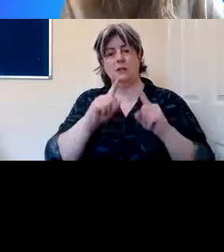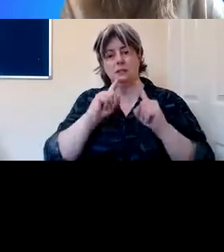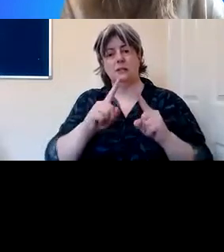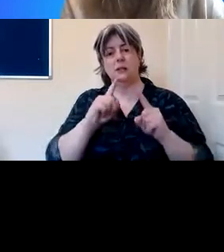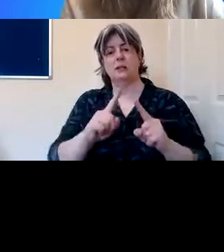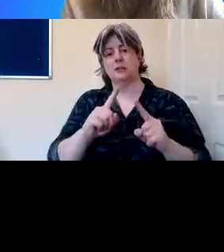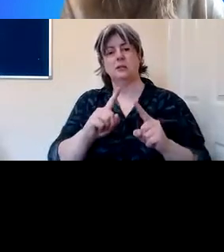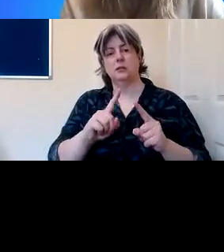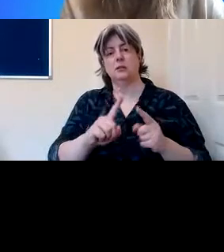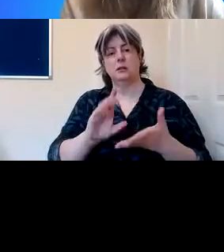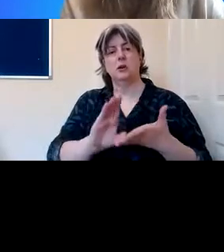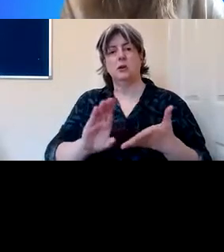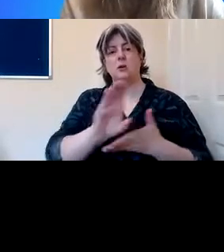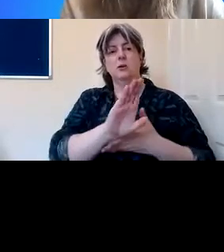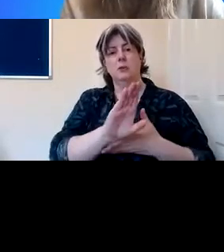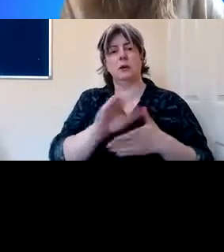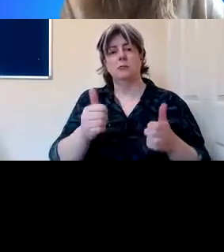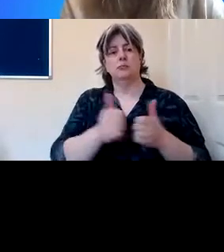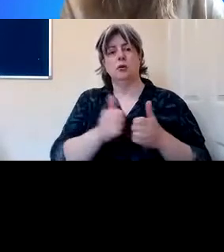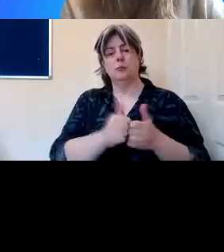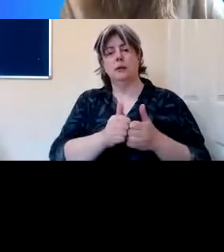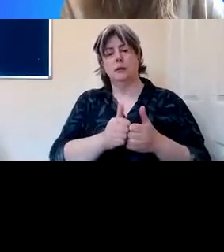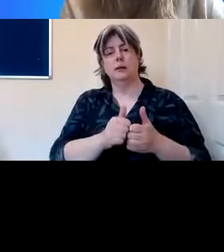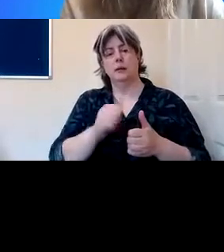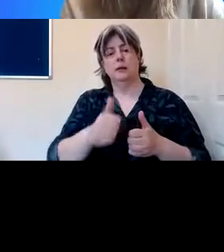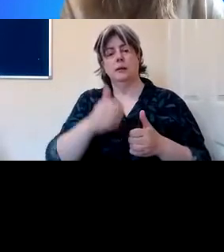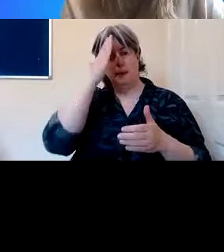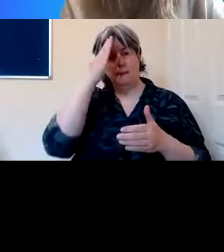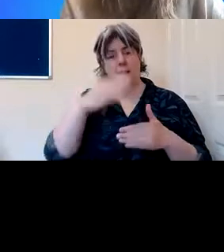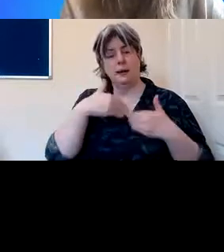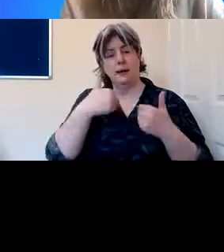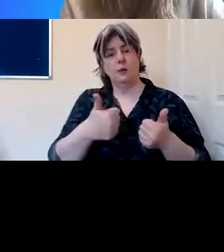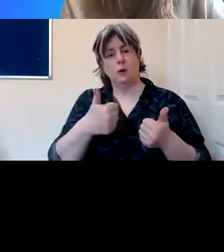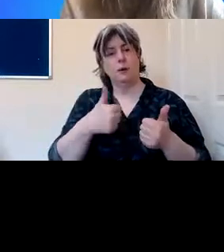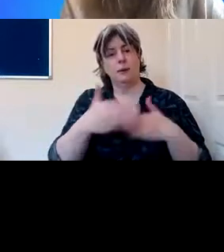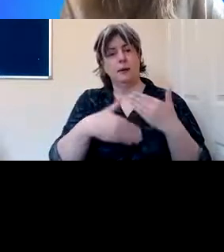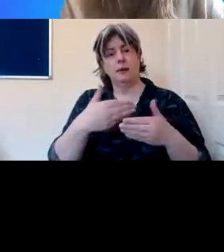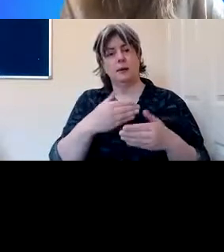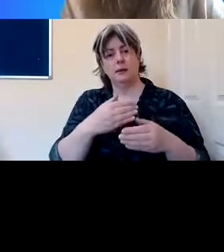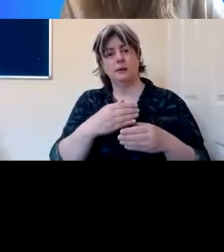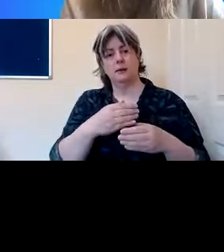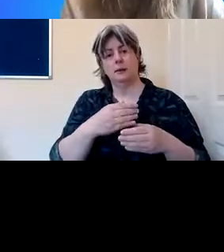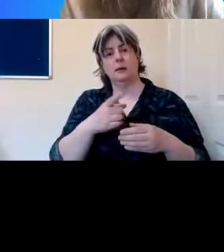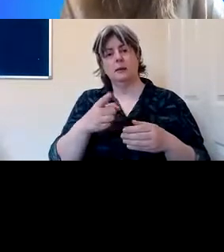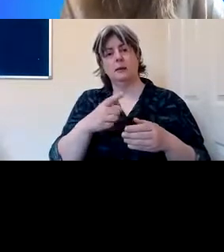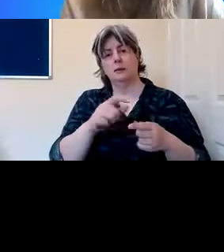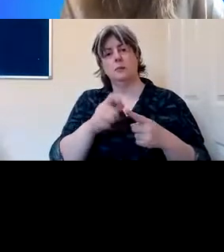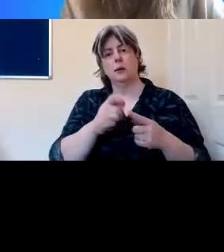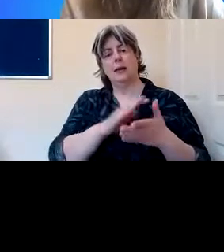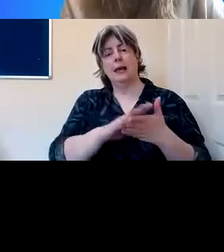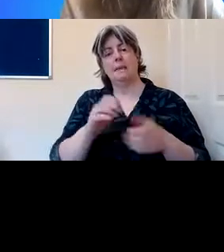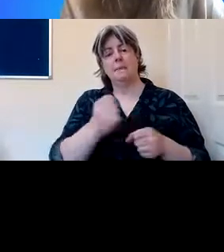remunerated appropriately, then to the mental health, well-being, the stress of that, where, as I think a point that Helen made in an opening statement